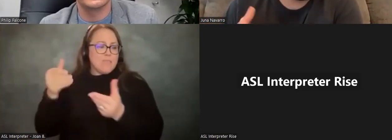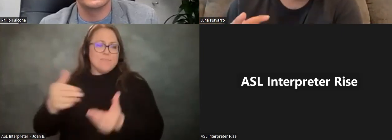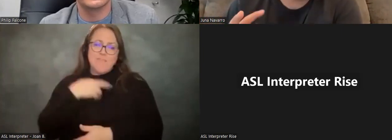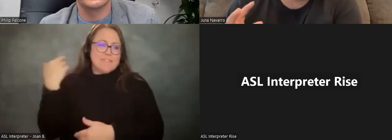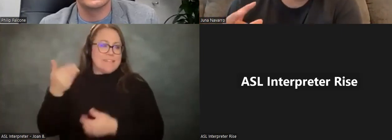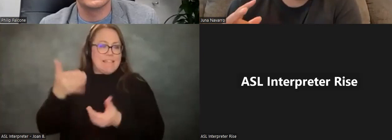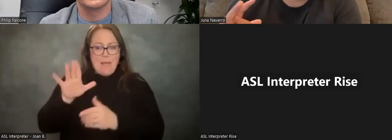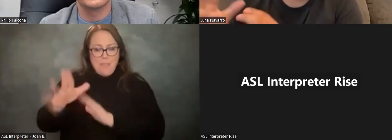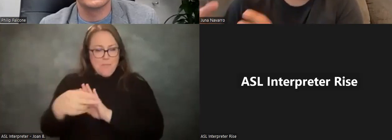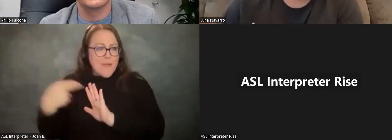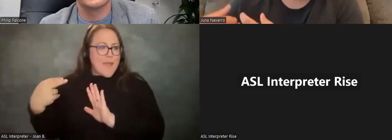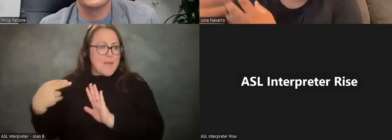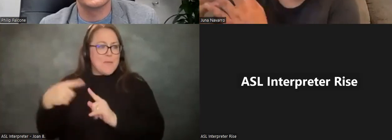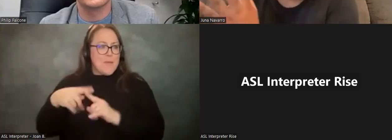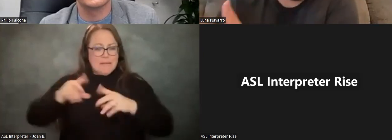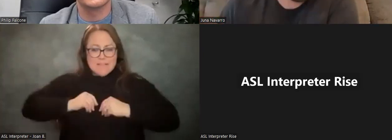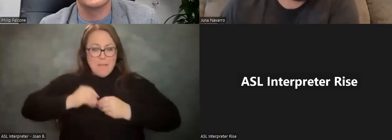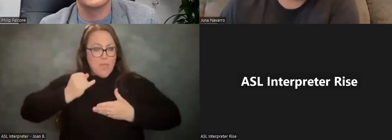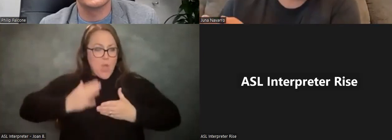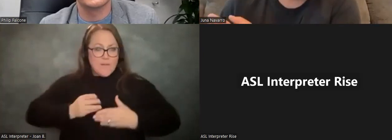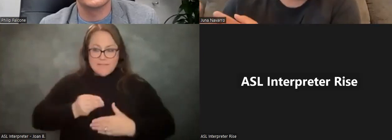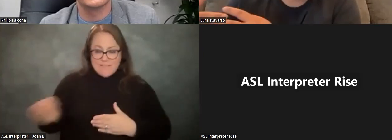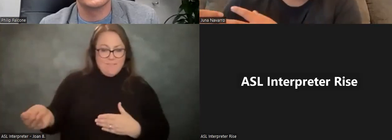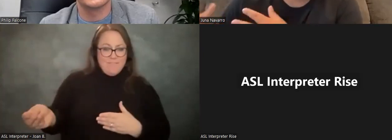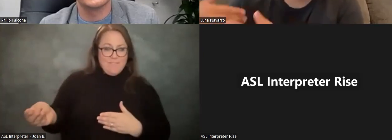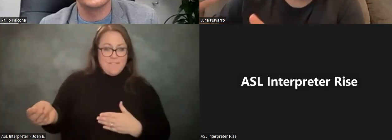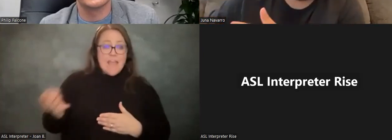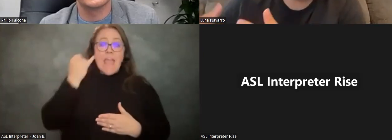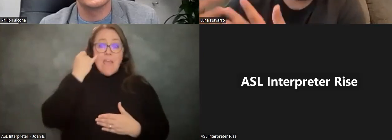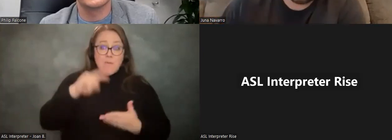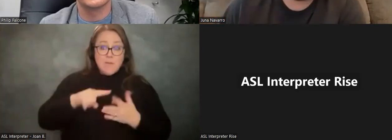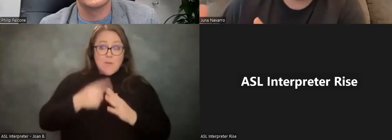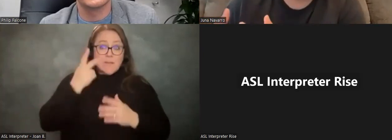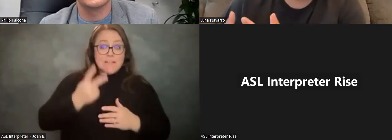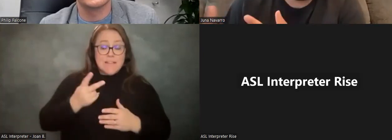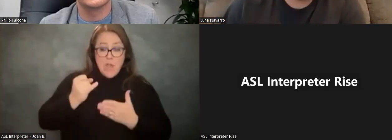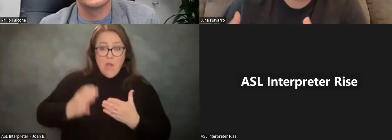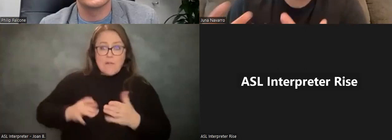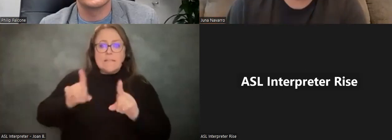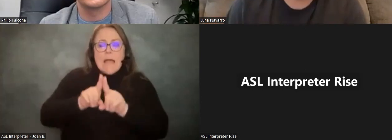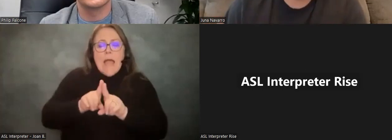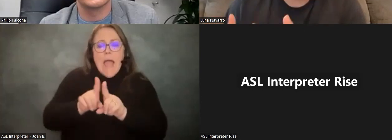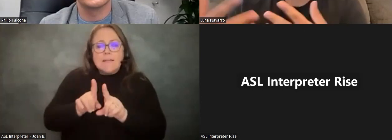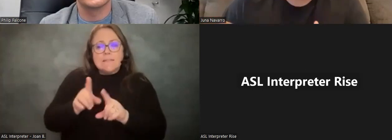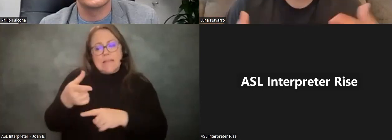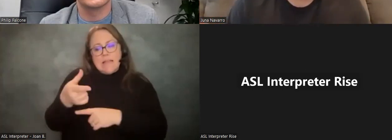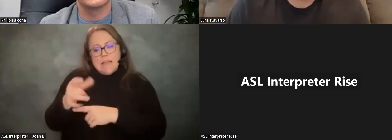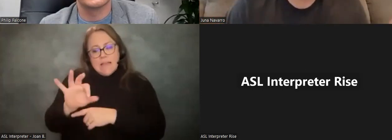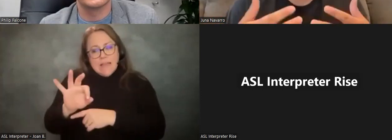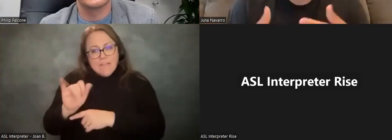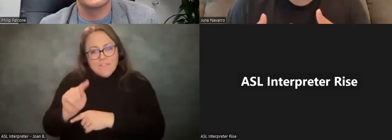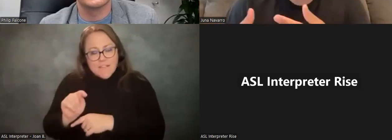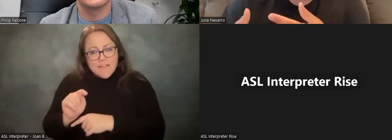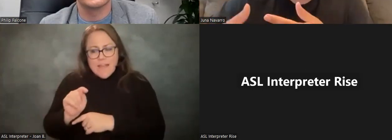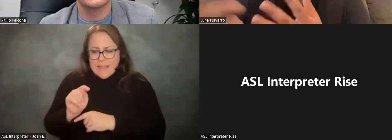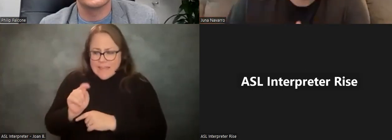their brand to accept what the artist is gifting us. Because if we start seeing artists as a gift, we start seeing what they produce as a gift to our city, as